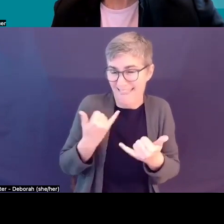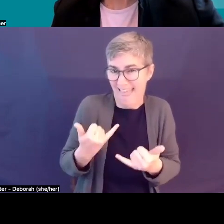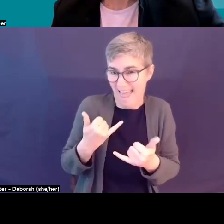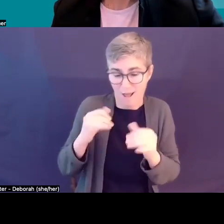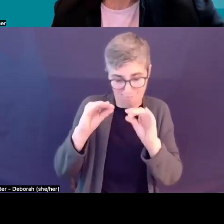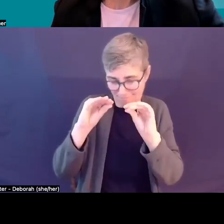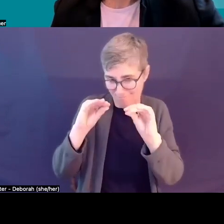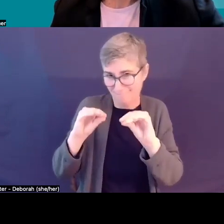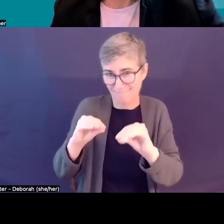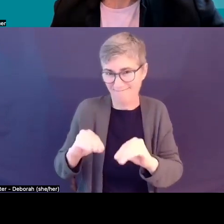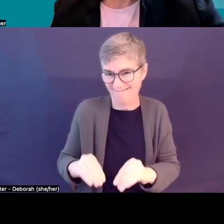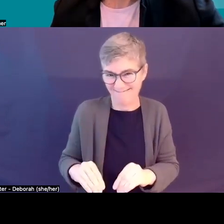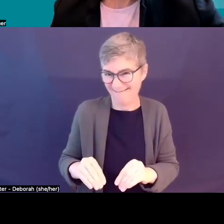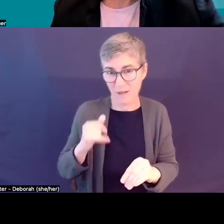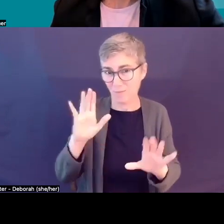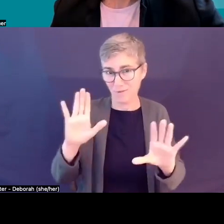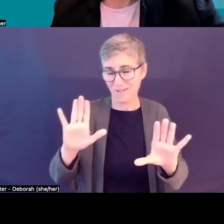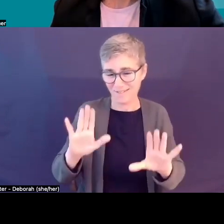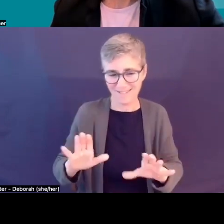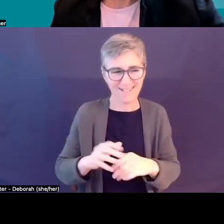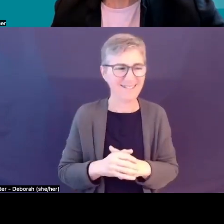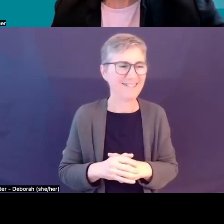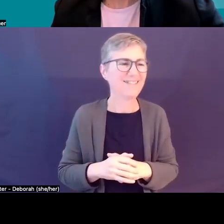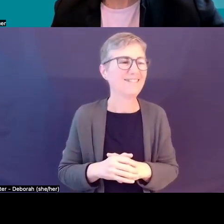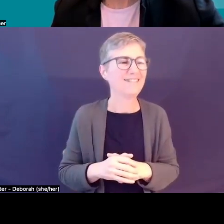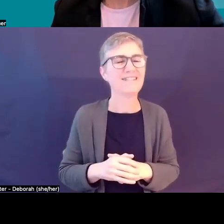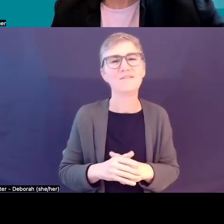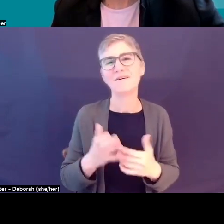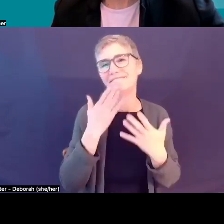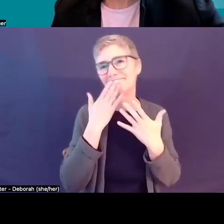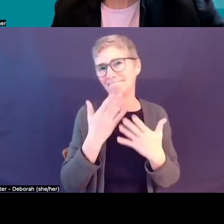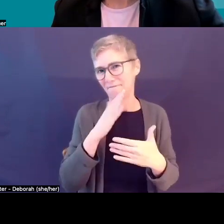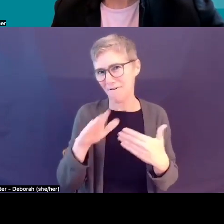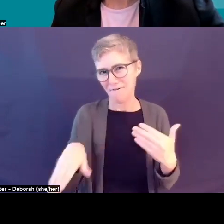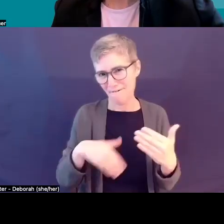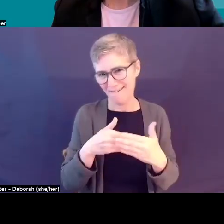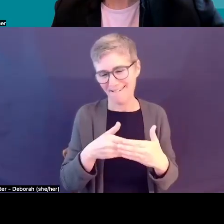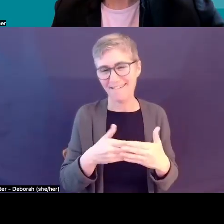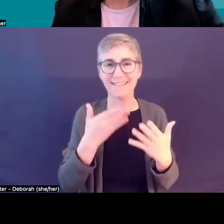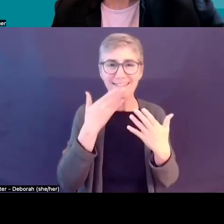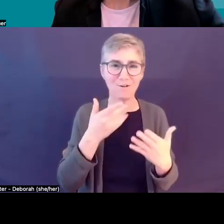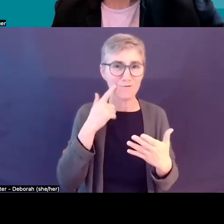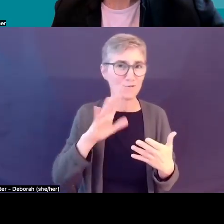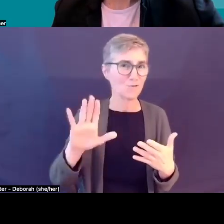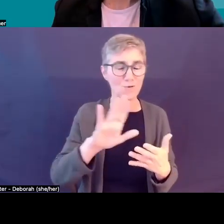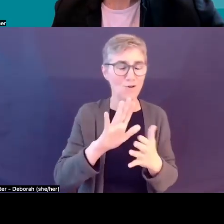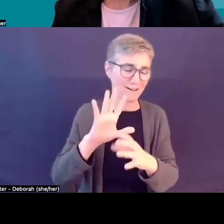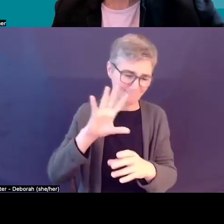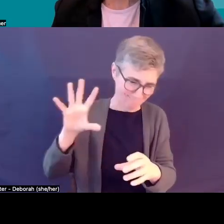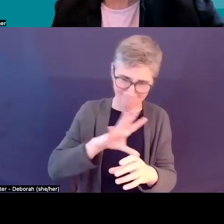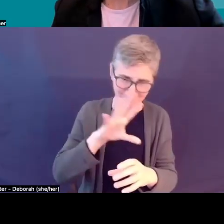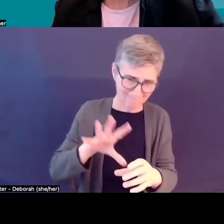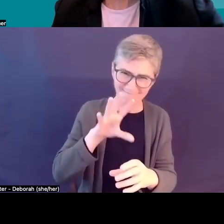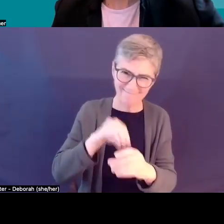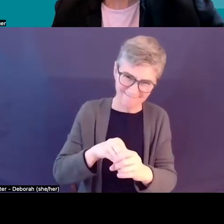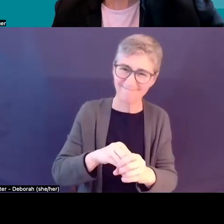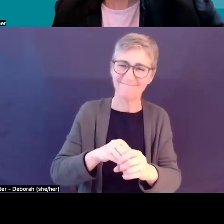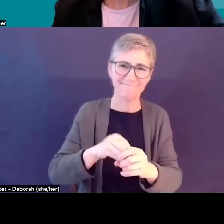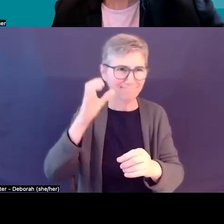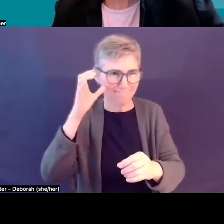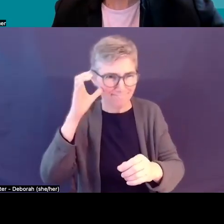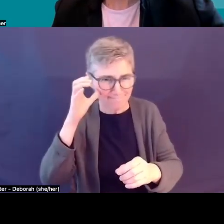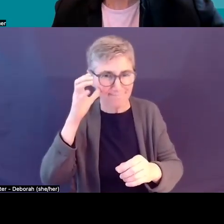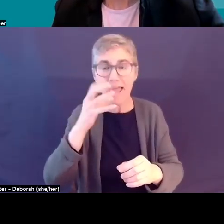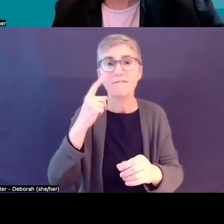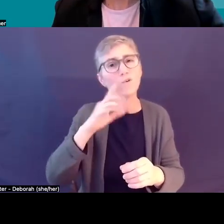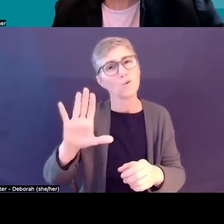be wonderful. We want to thank you all. We want to thank you for your incredible engagement today and for the work that